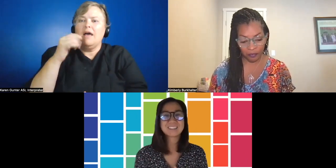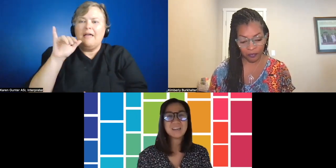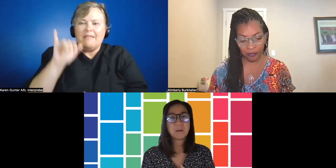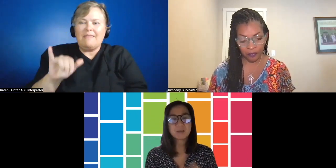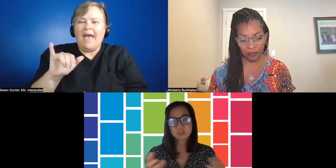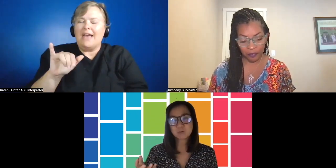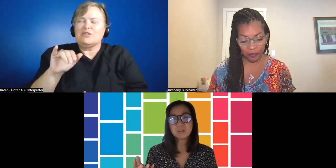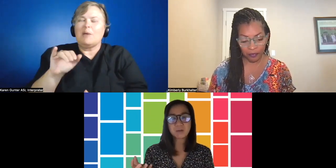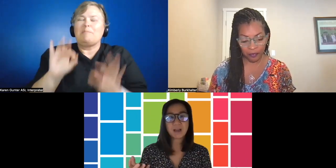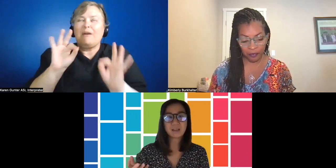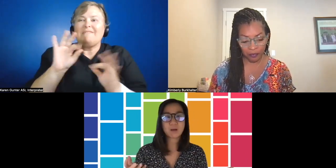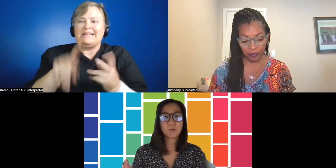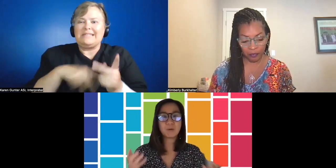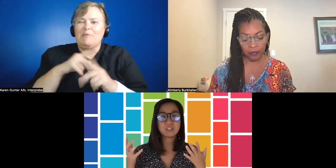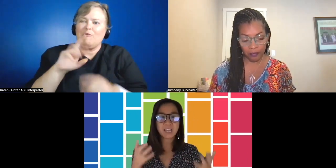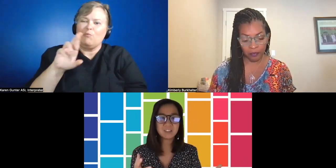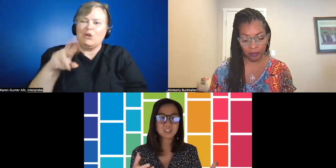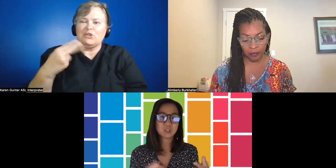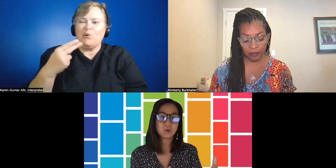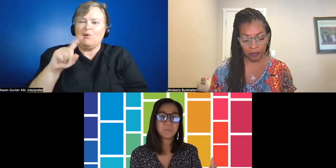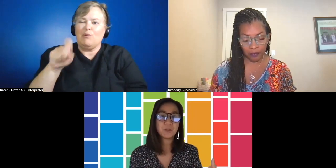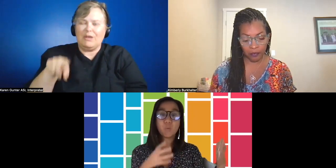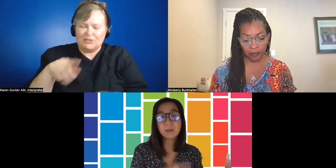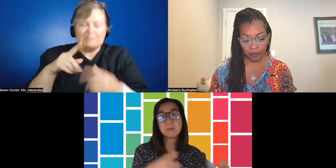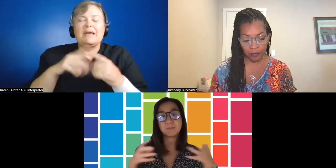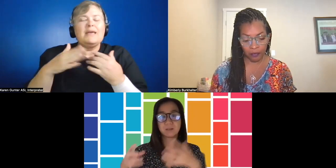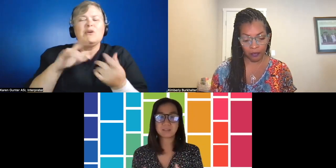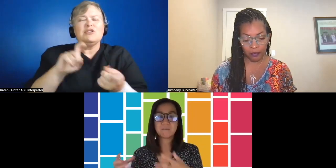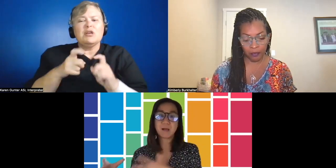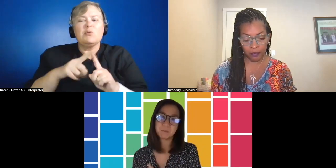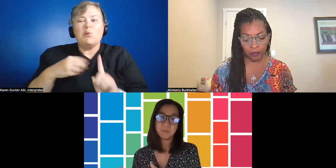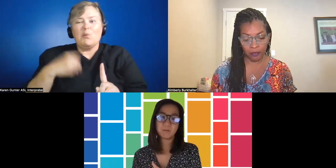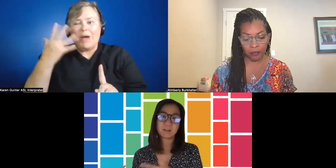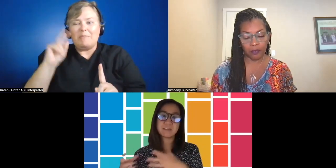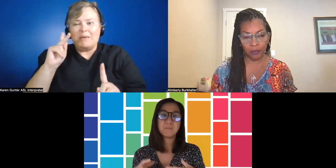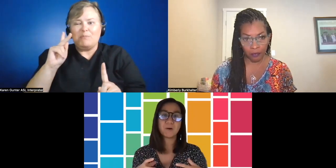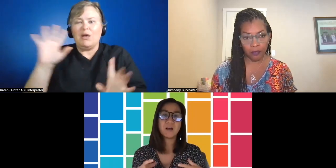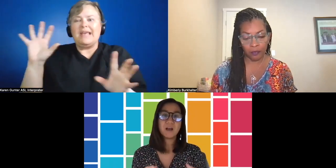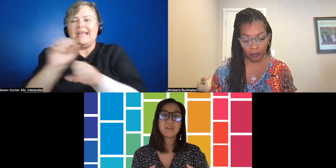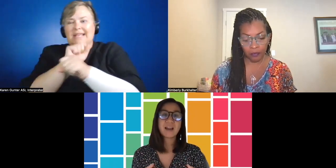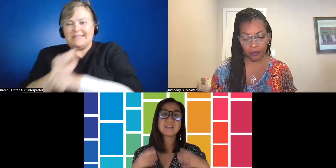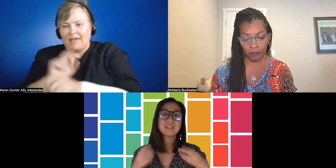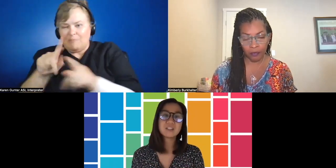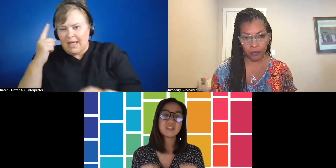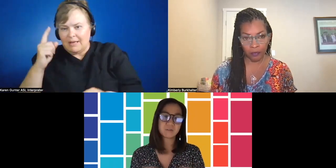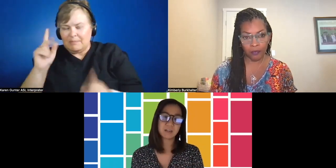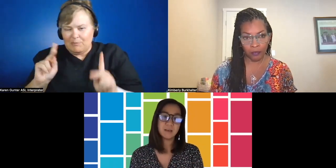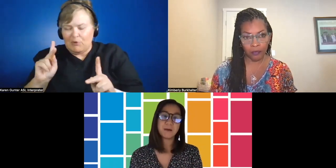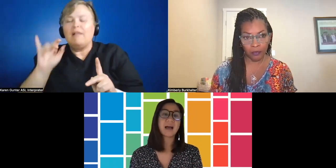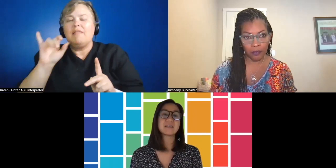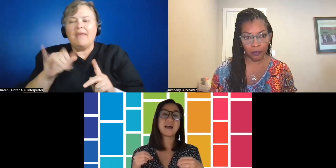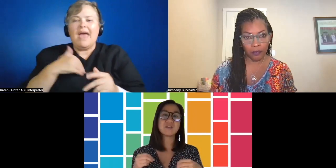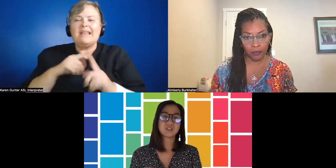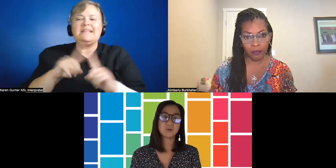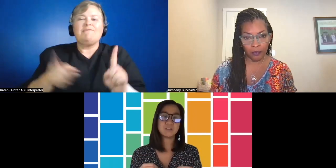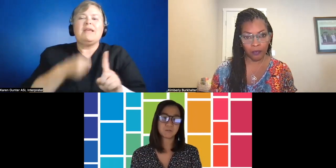analysis. But truly, right, when we change it to, white people enslaved Black people, for example, that has such a different impact.